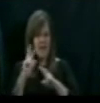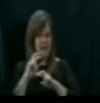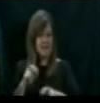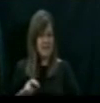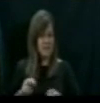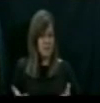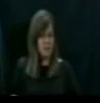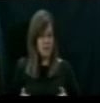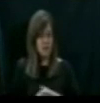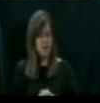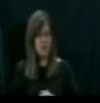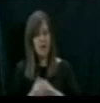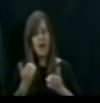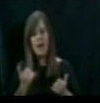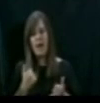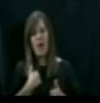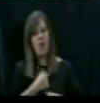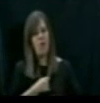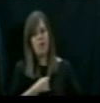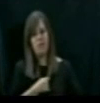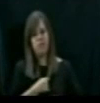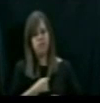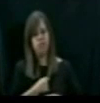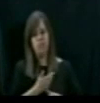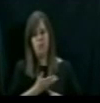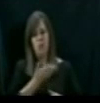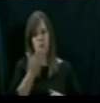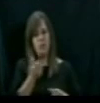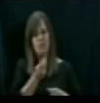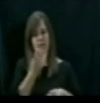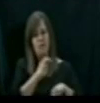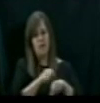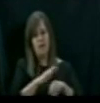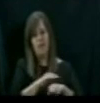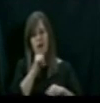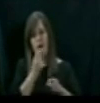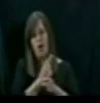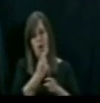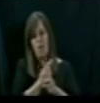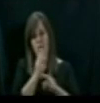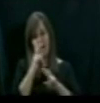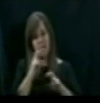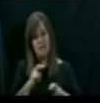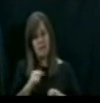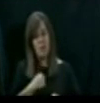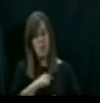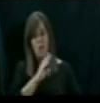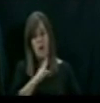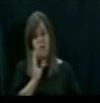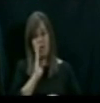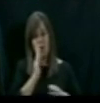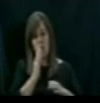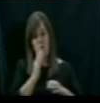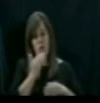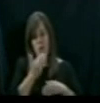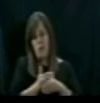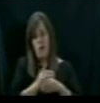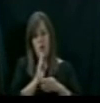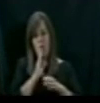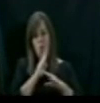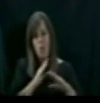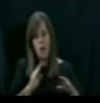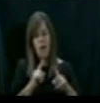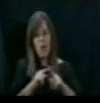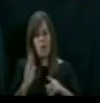Now, we've gotten burned a whole bunch by inappropriate assessments, and we will never shut our mouths when an inappropriate test is put in front